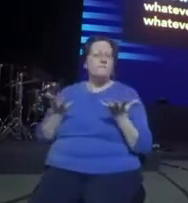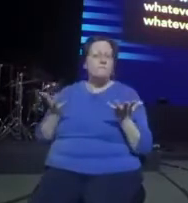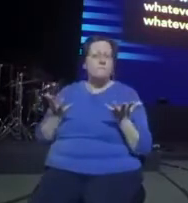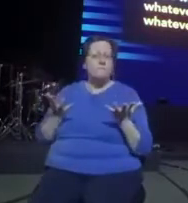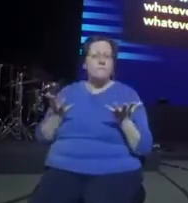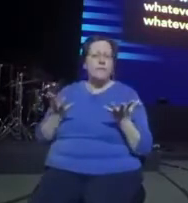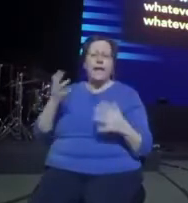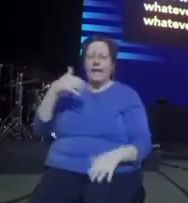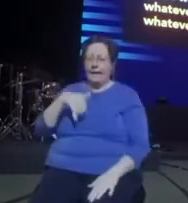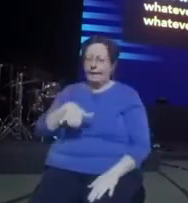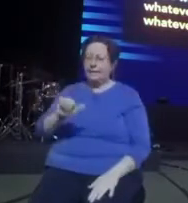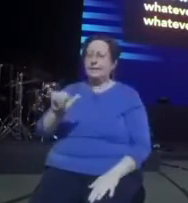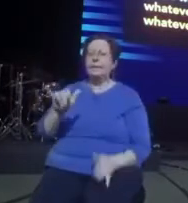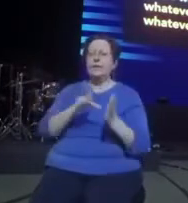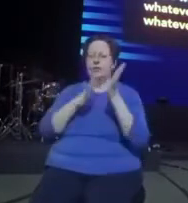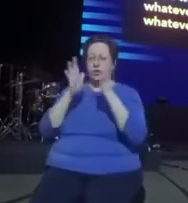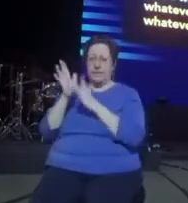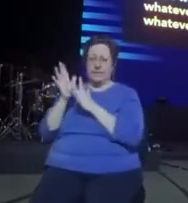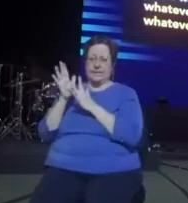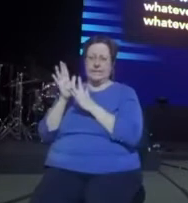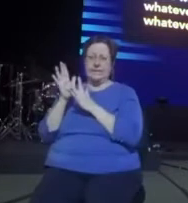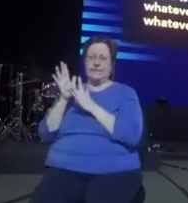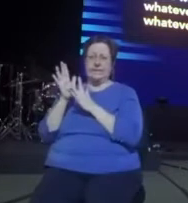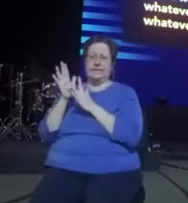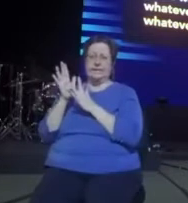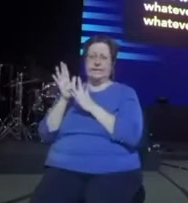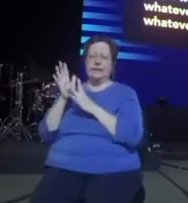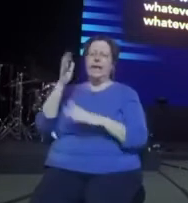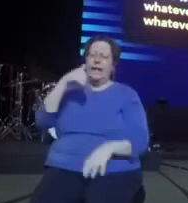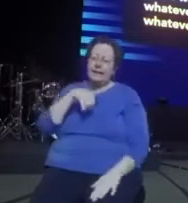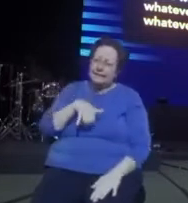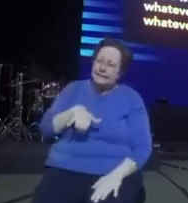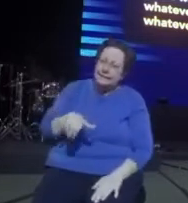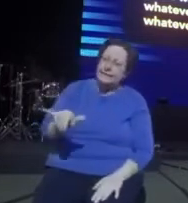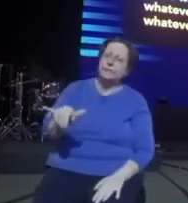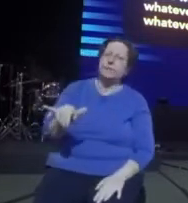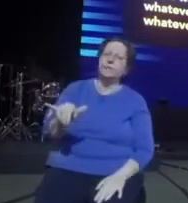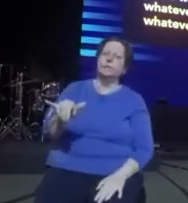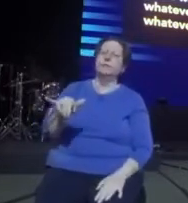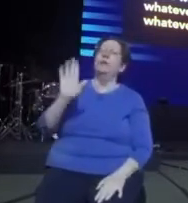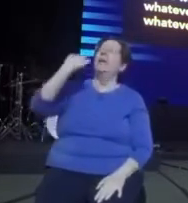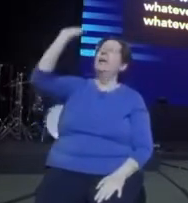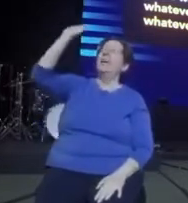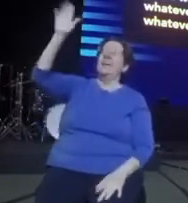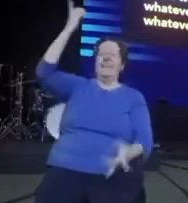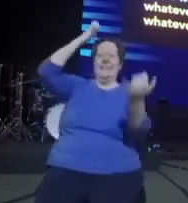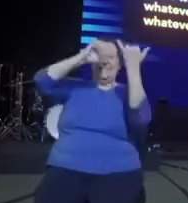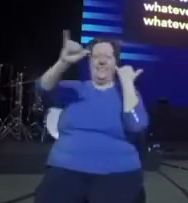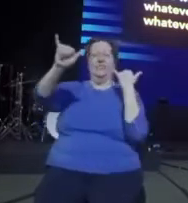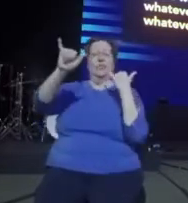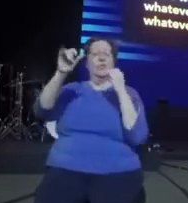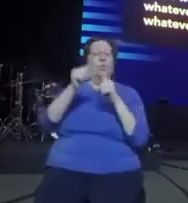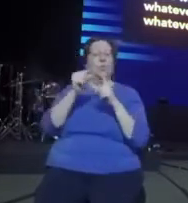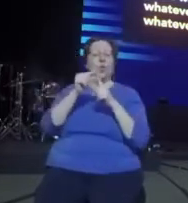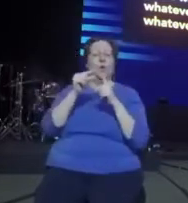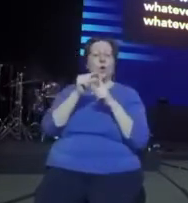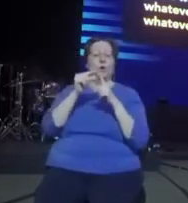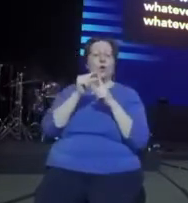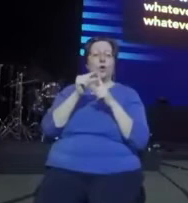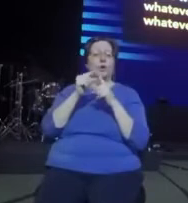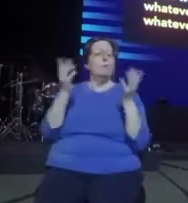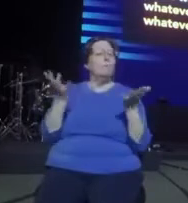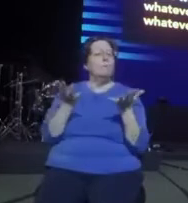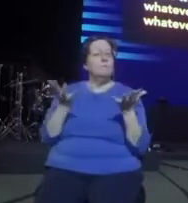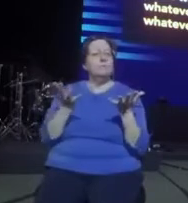still in Jesus. It's still in his eternal word. But here's the deal.